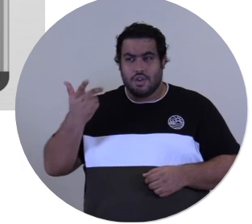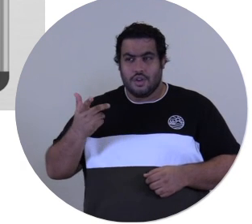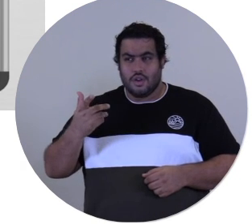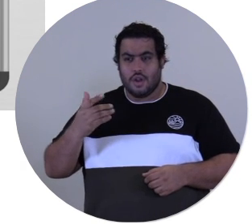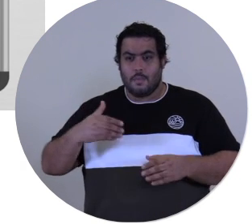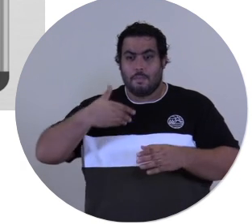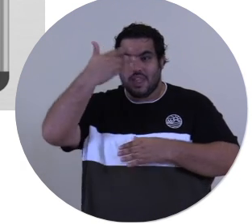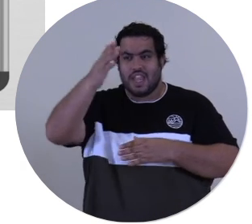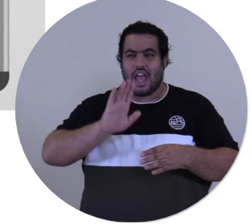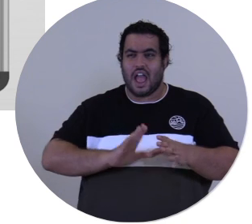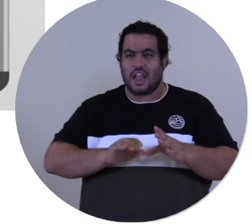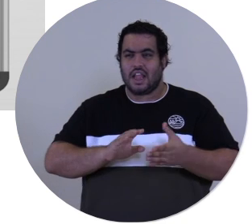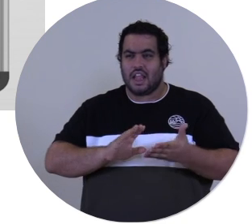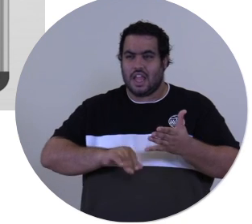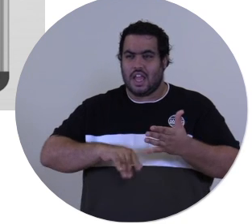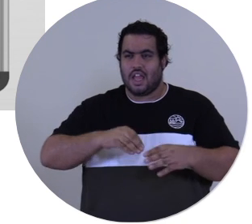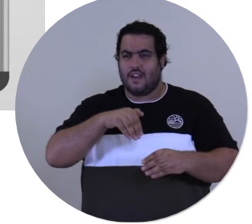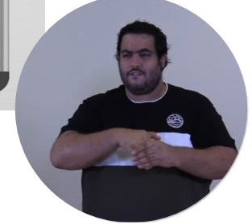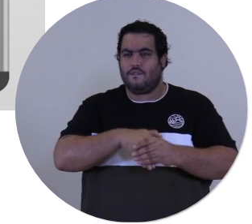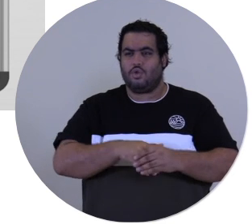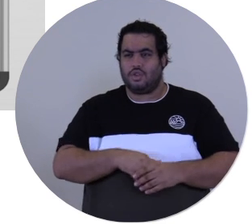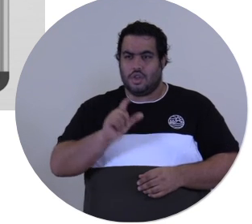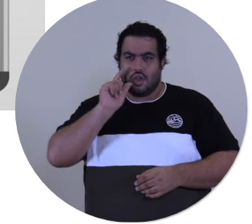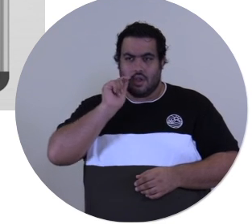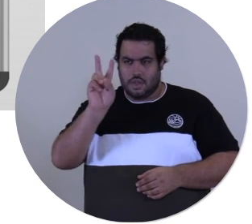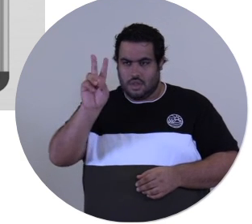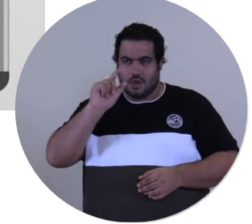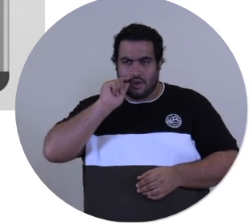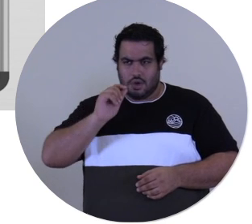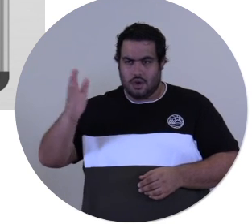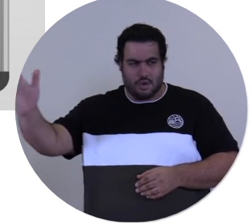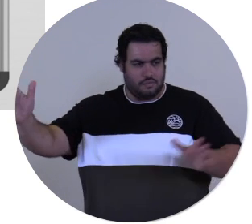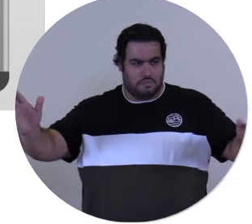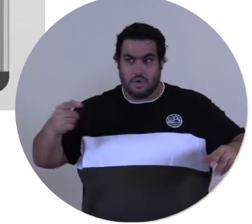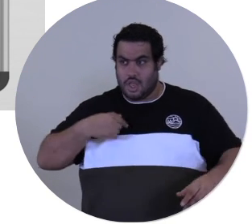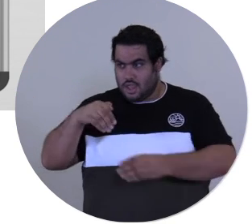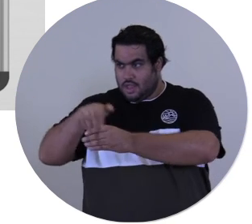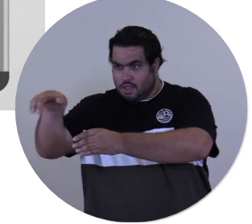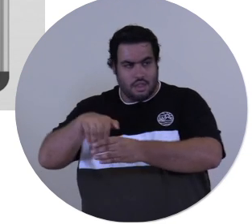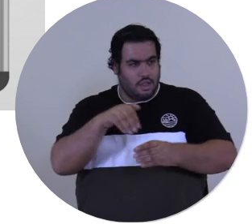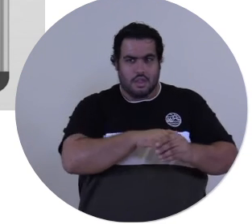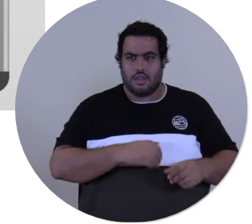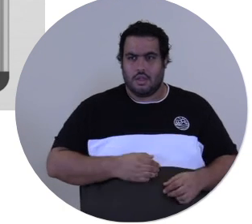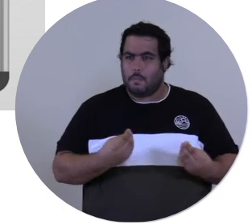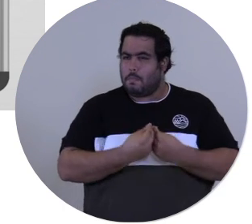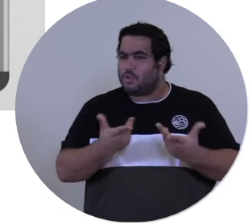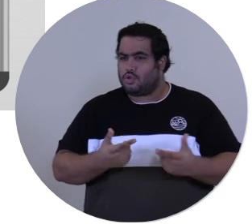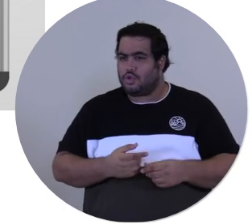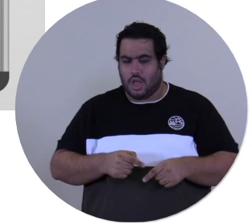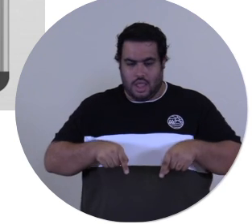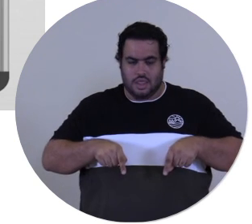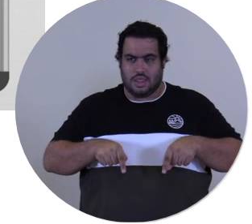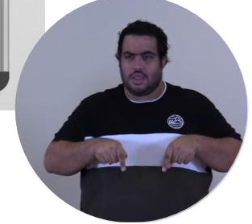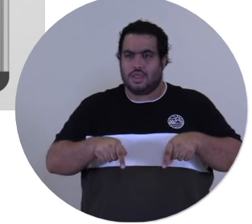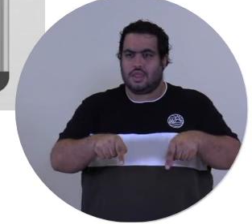So we have 2 people. Until the final votes. They